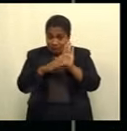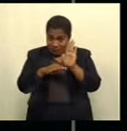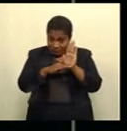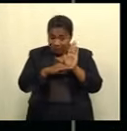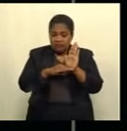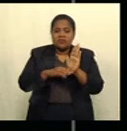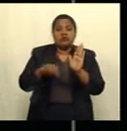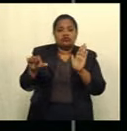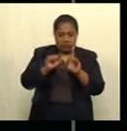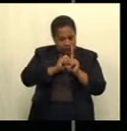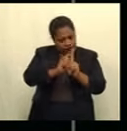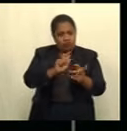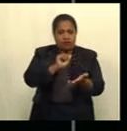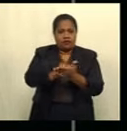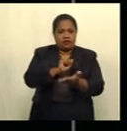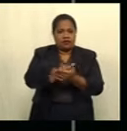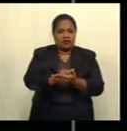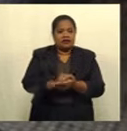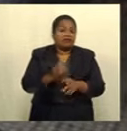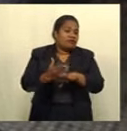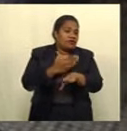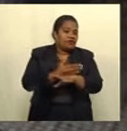Suva. Details with Josiah.